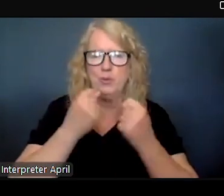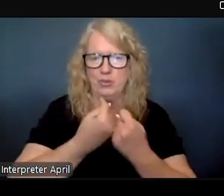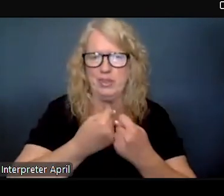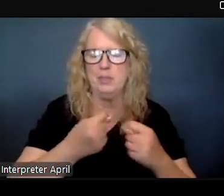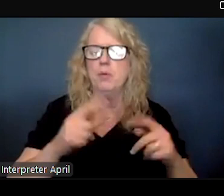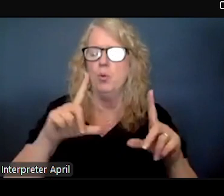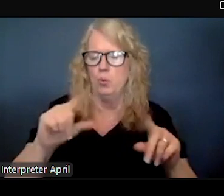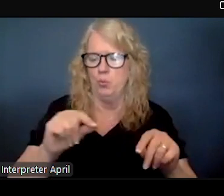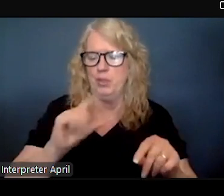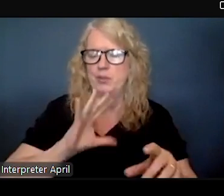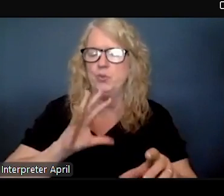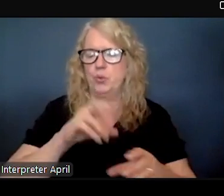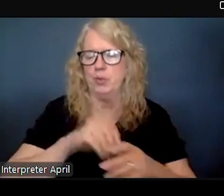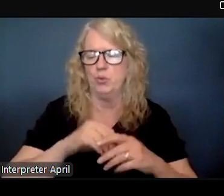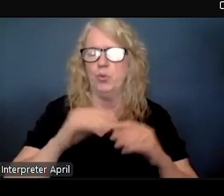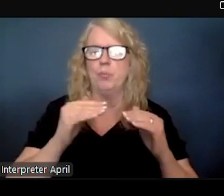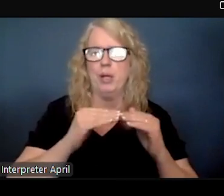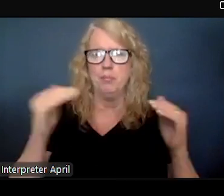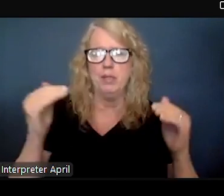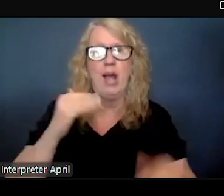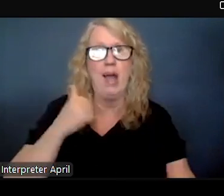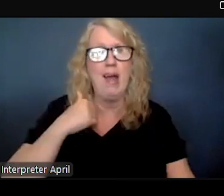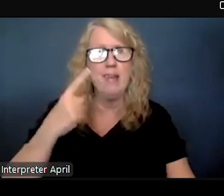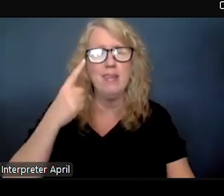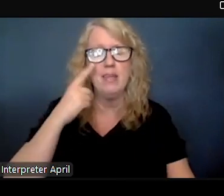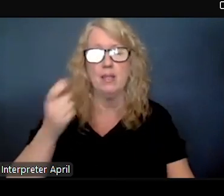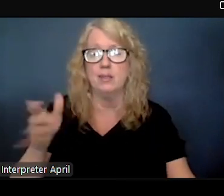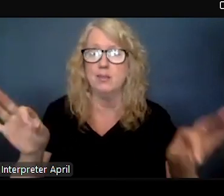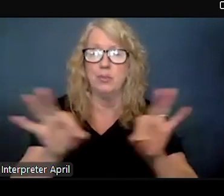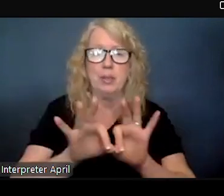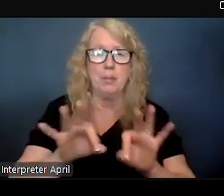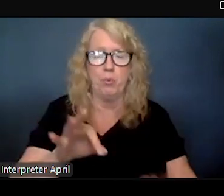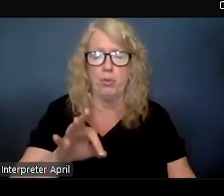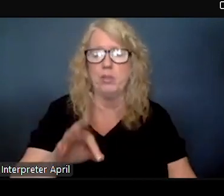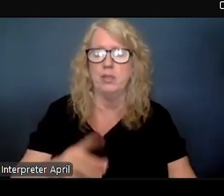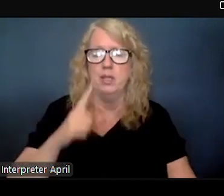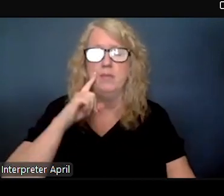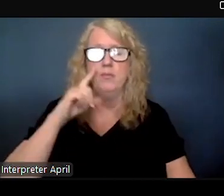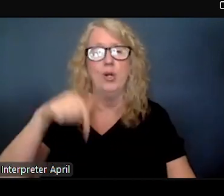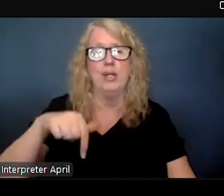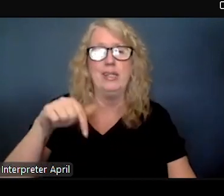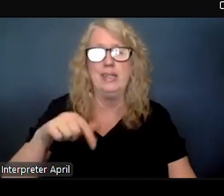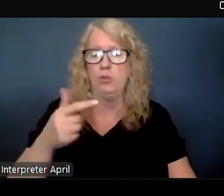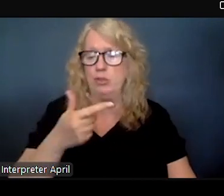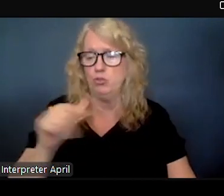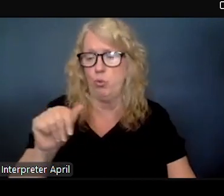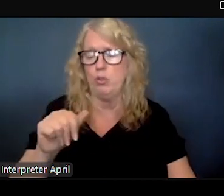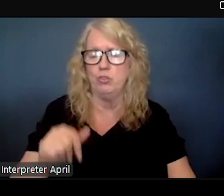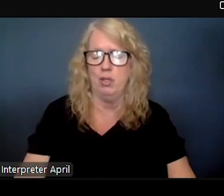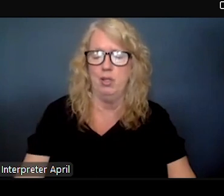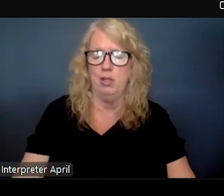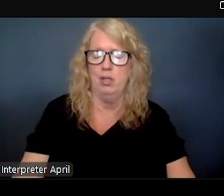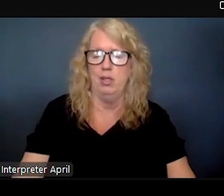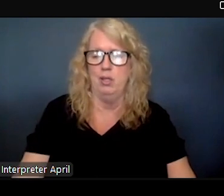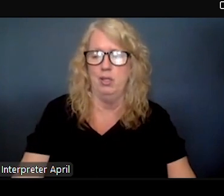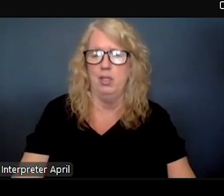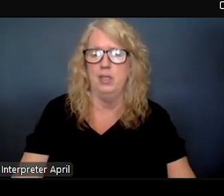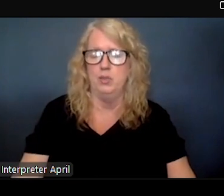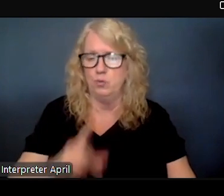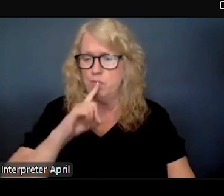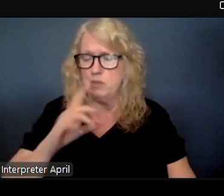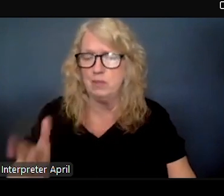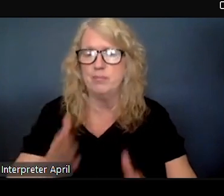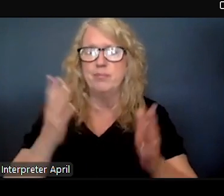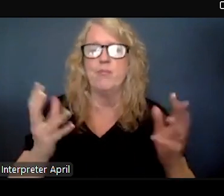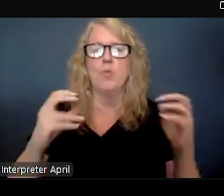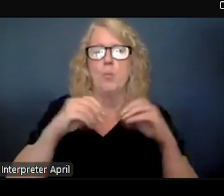do incorporate peers. I think it's so important. In Georgia, we've really been pushing hiring